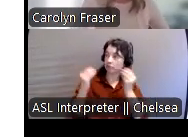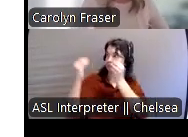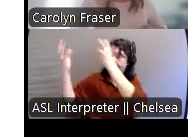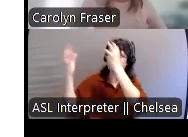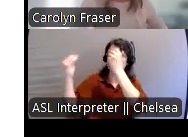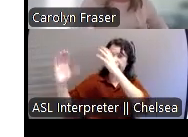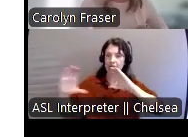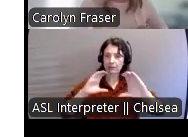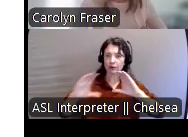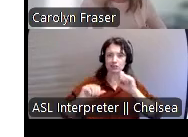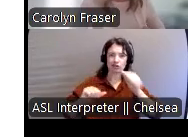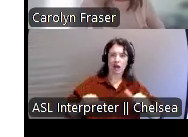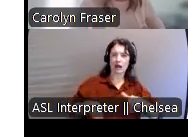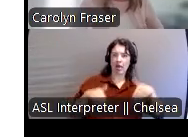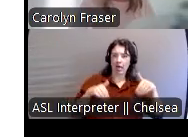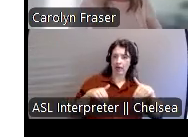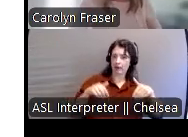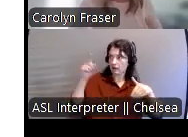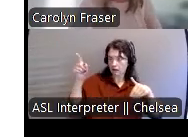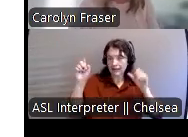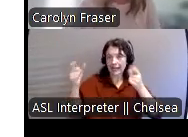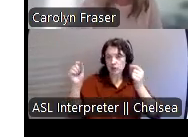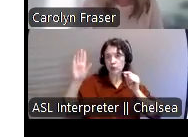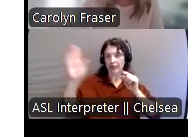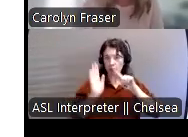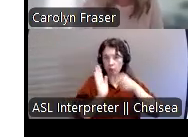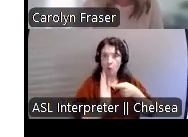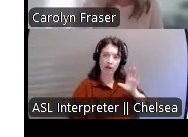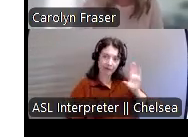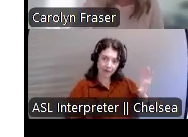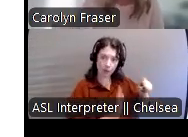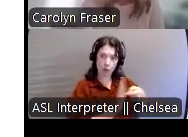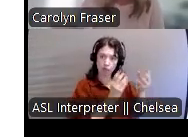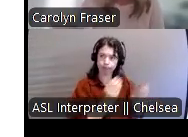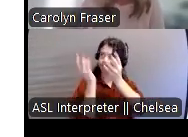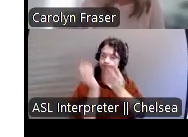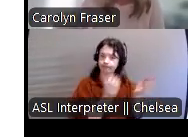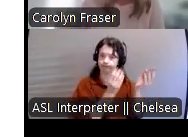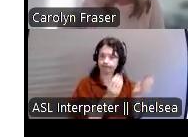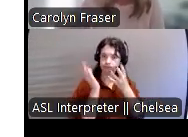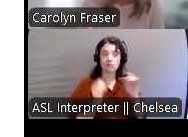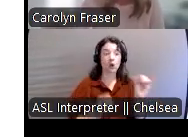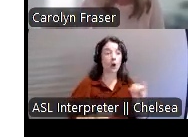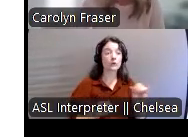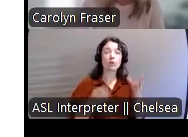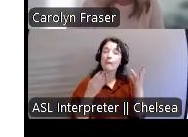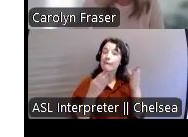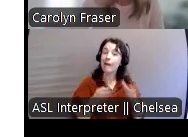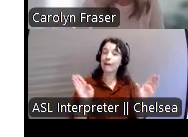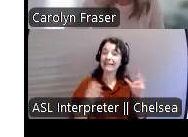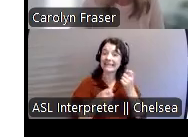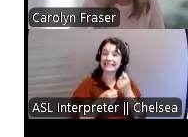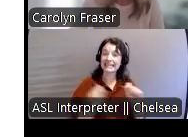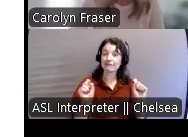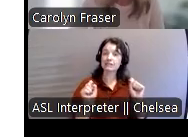do their job. Lastly, what I want to touch on is public safety search warrants. public safety search warrants have nothing to